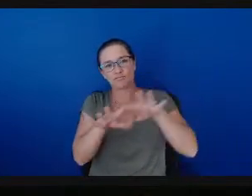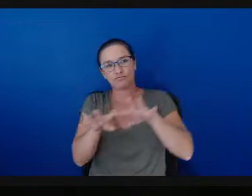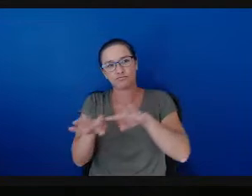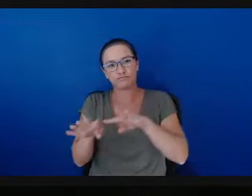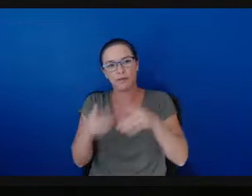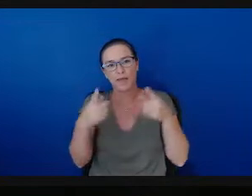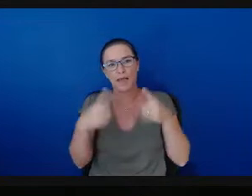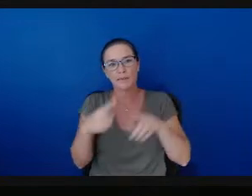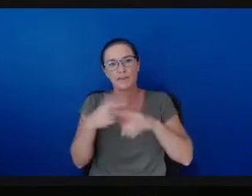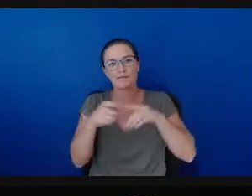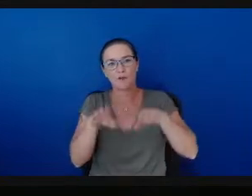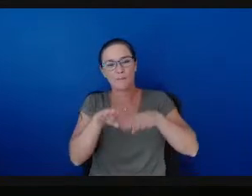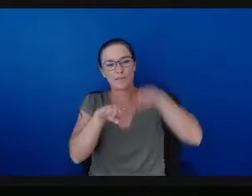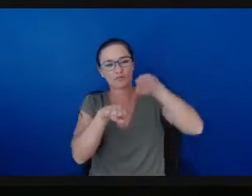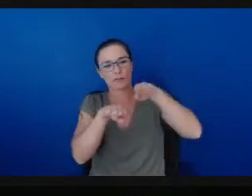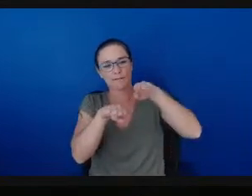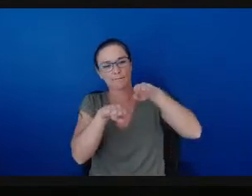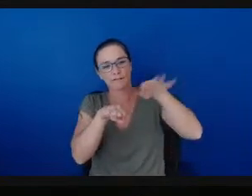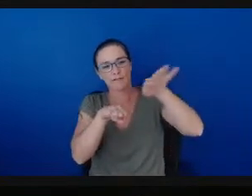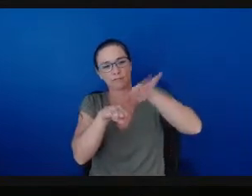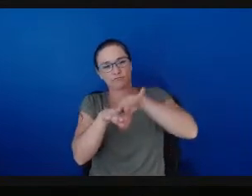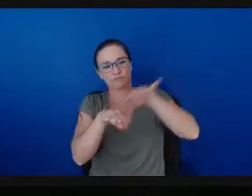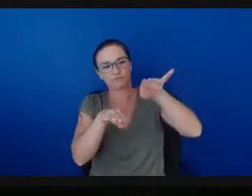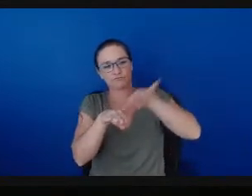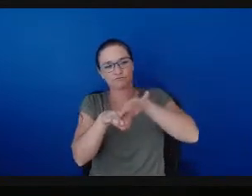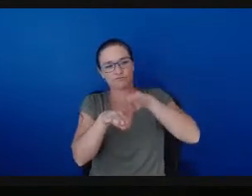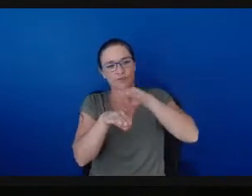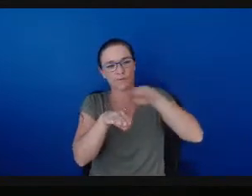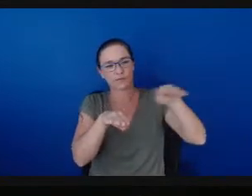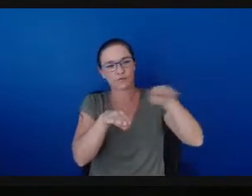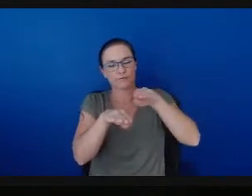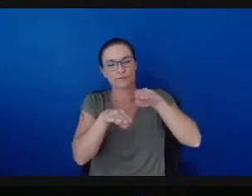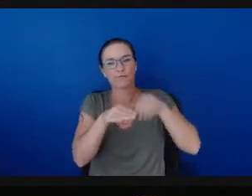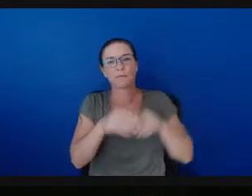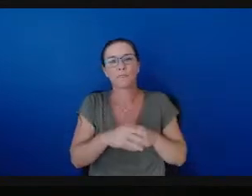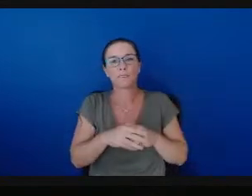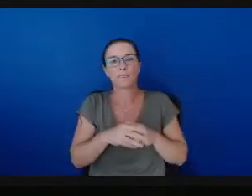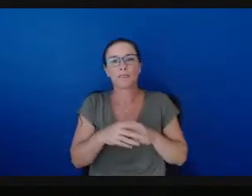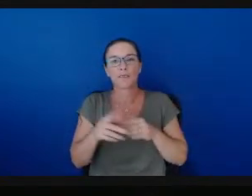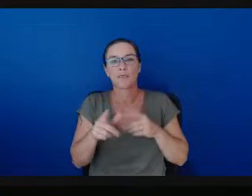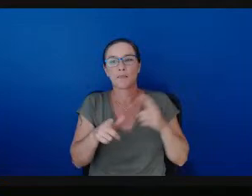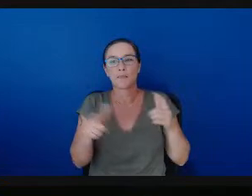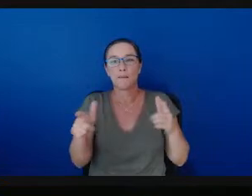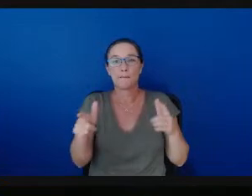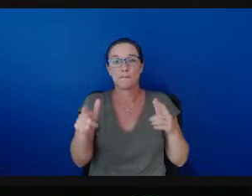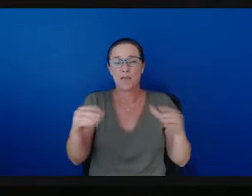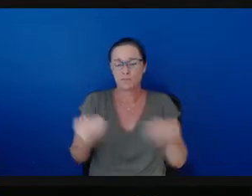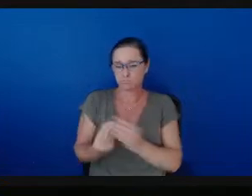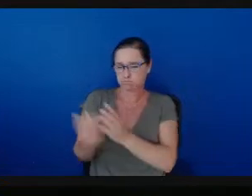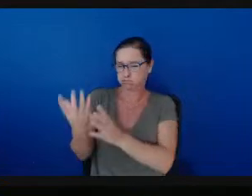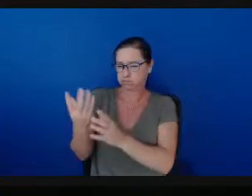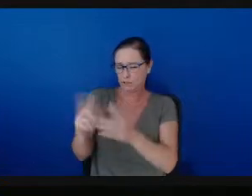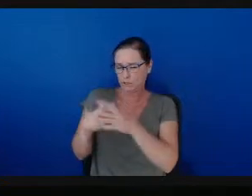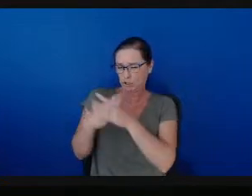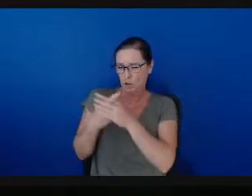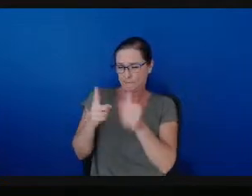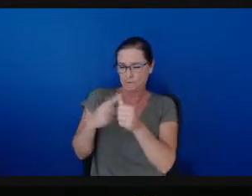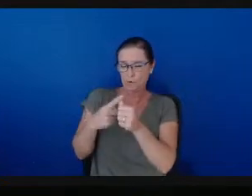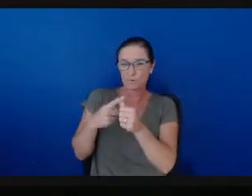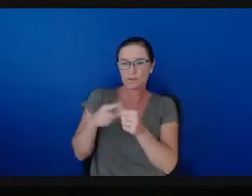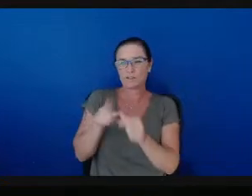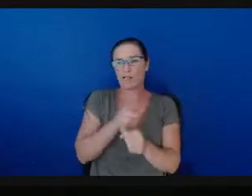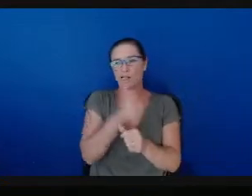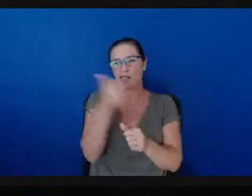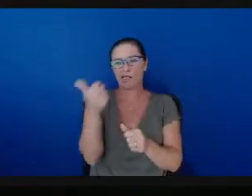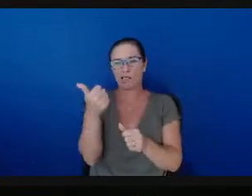into the pit. And so the largest fountain, the one that opened it up, was off screen to the right here. And there's a